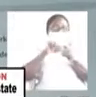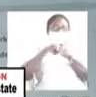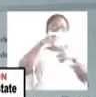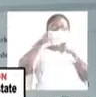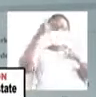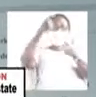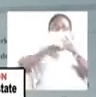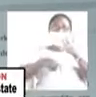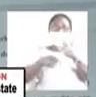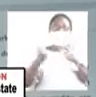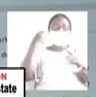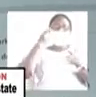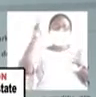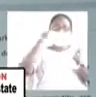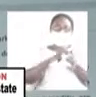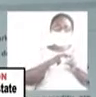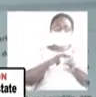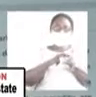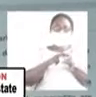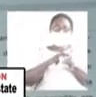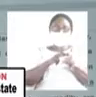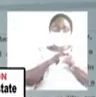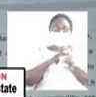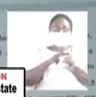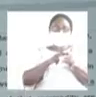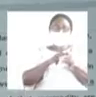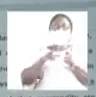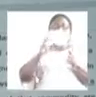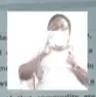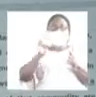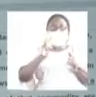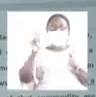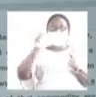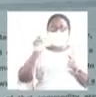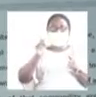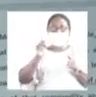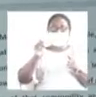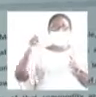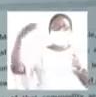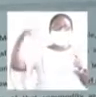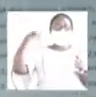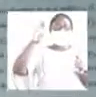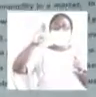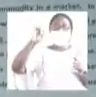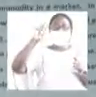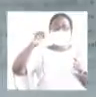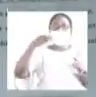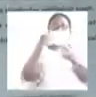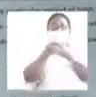naira, the same Mr. Ben that purchased 10 that time was able to purchase 50